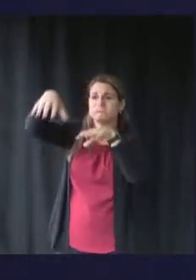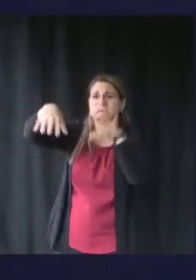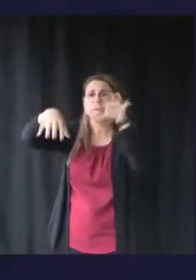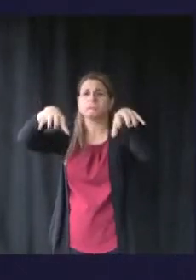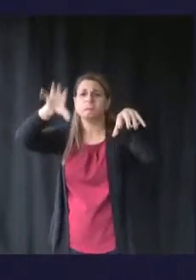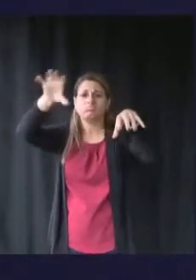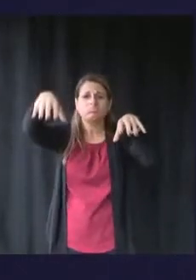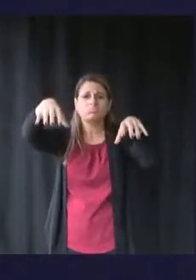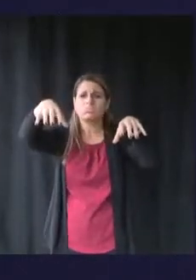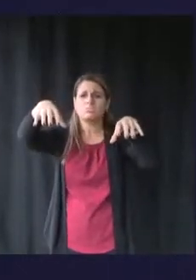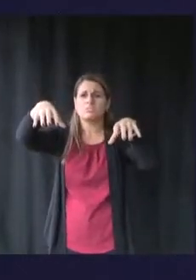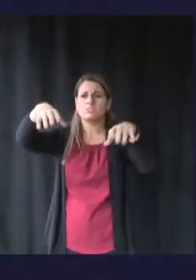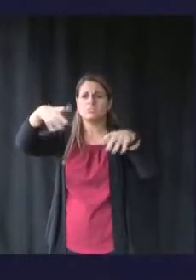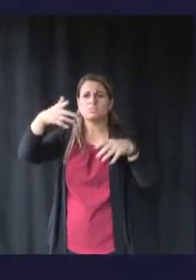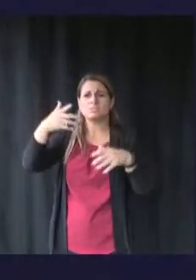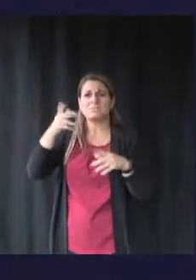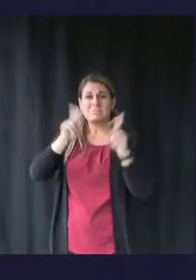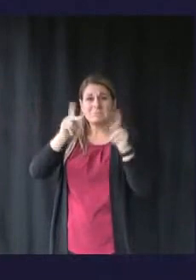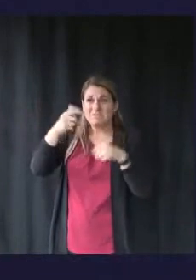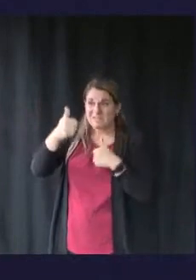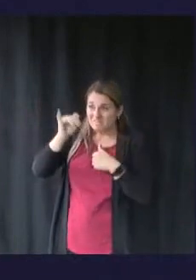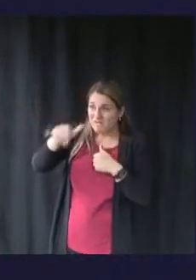People living in there